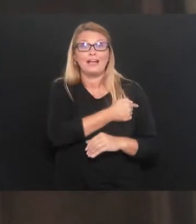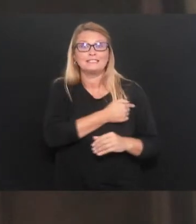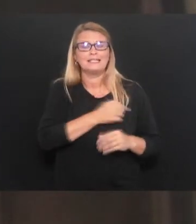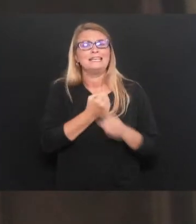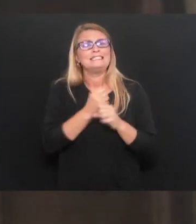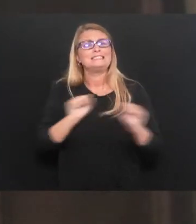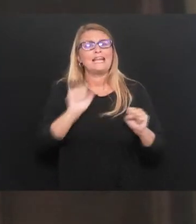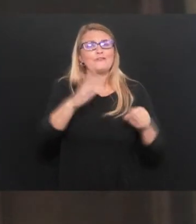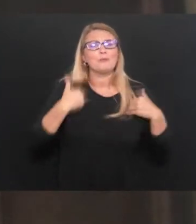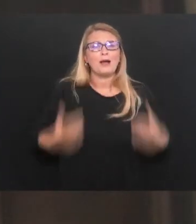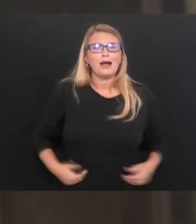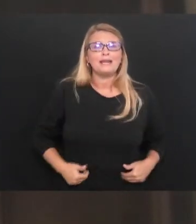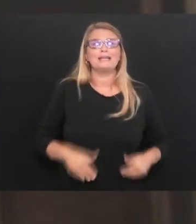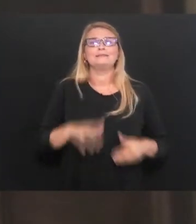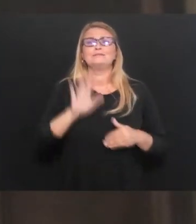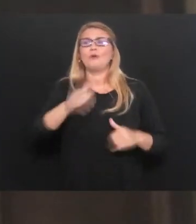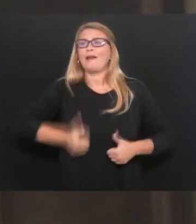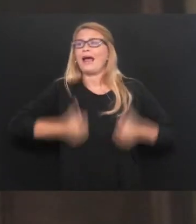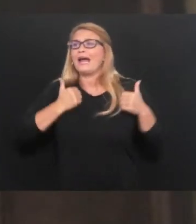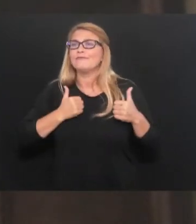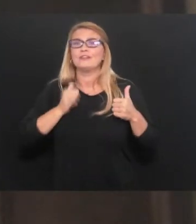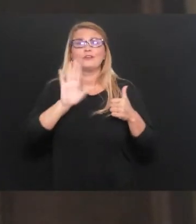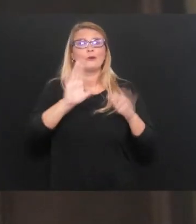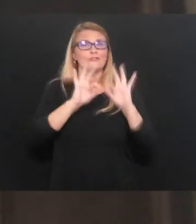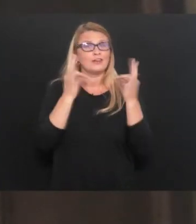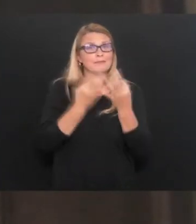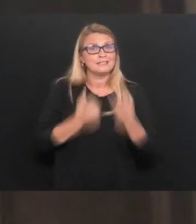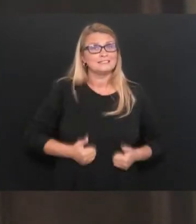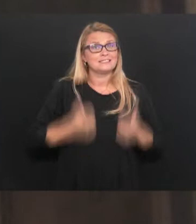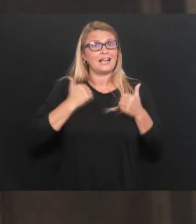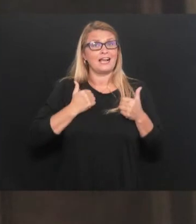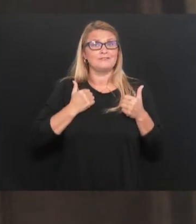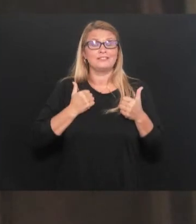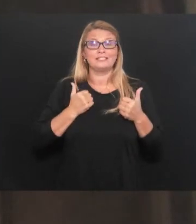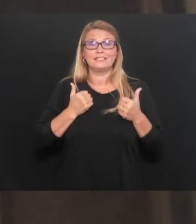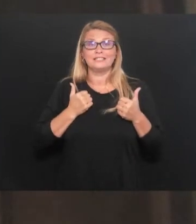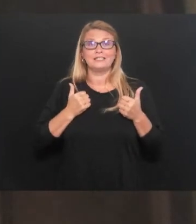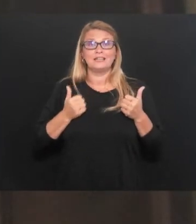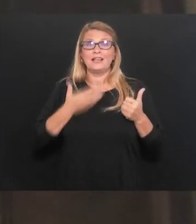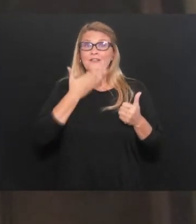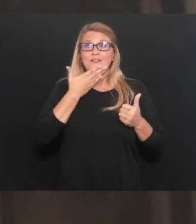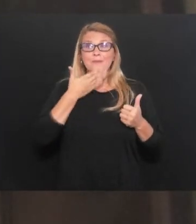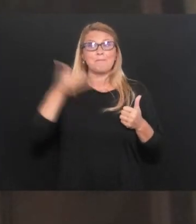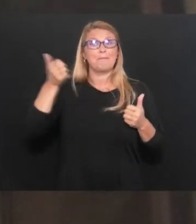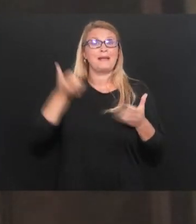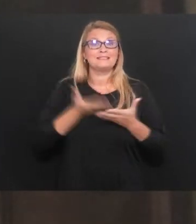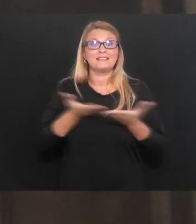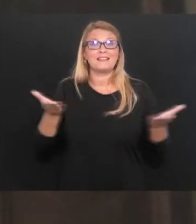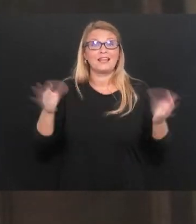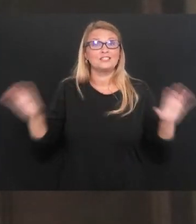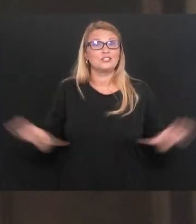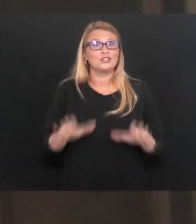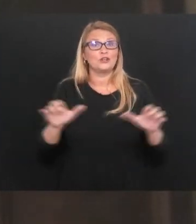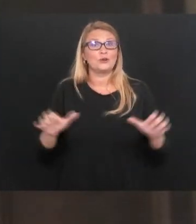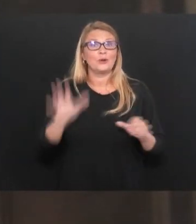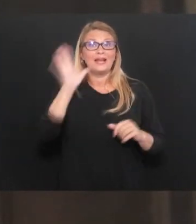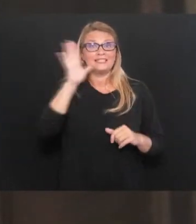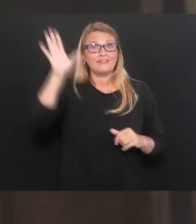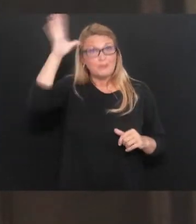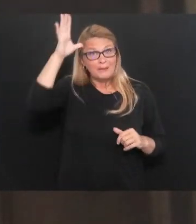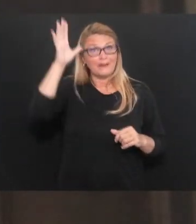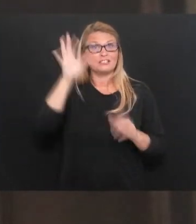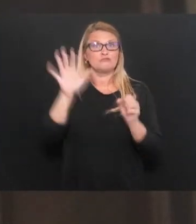your family's life. The best thing we can do for our children who are not vaccine eligible is have the parents fully